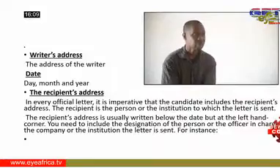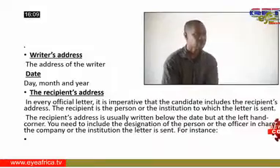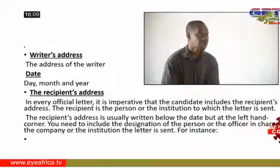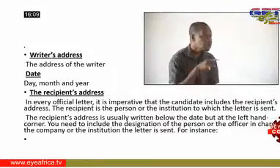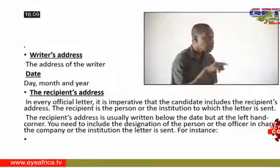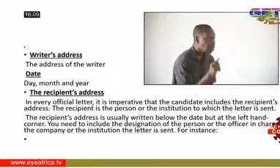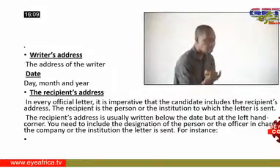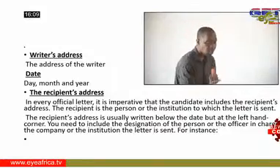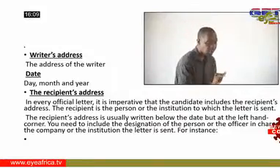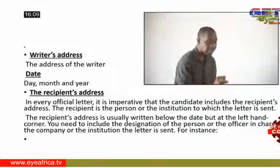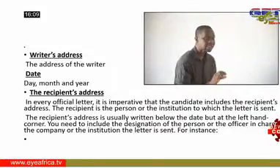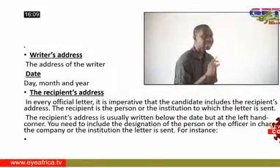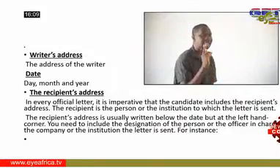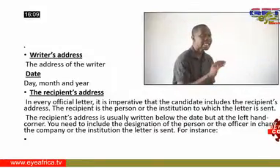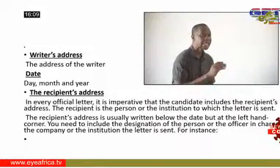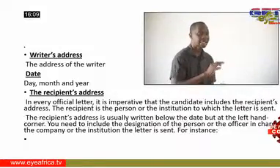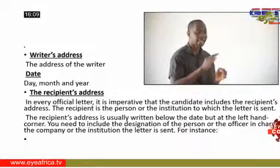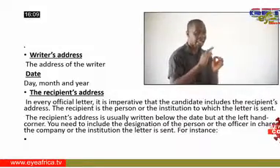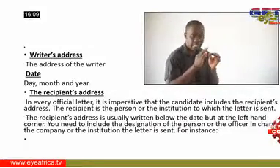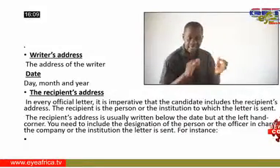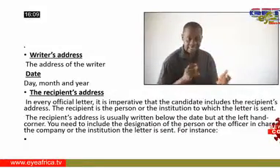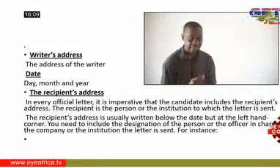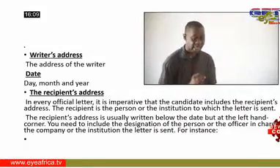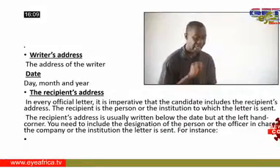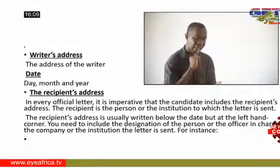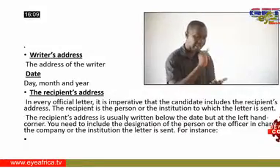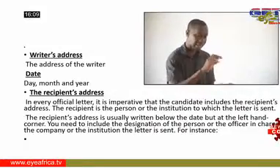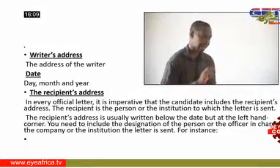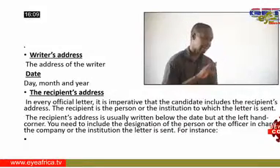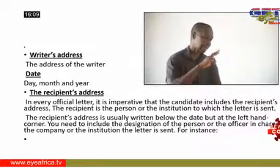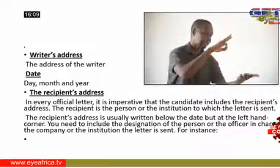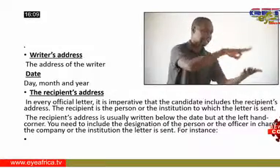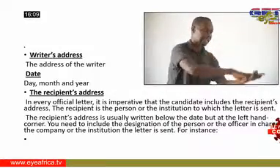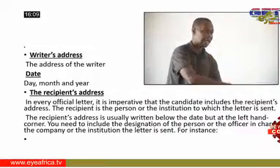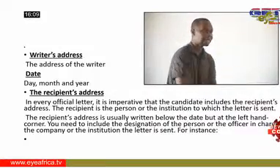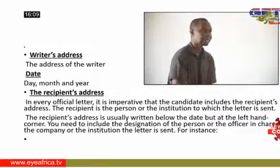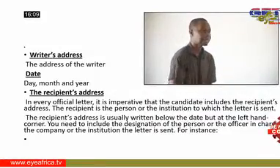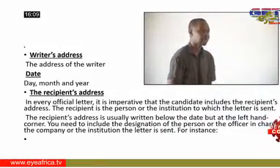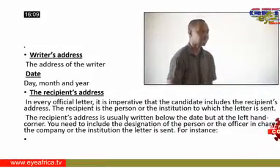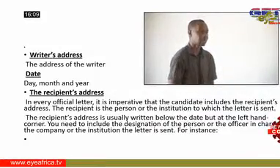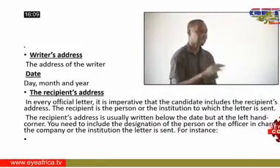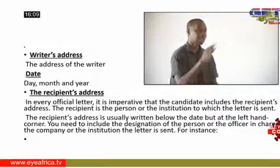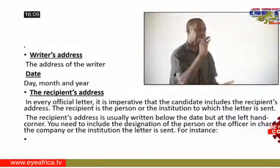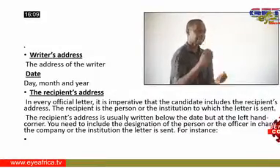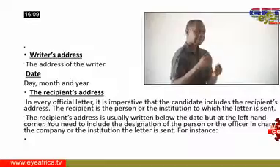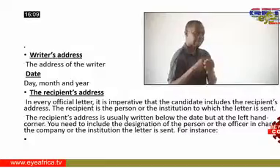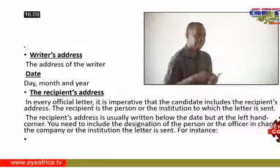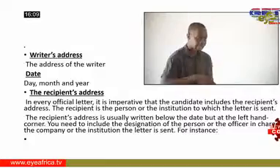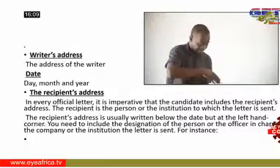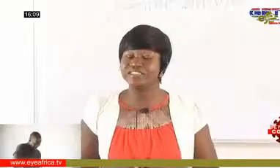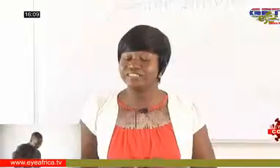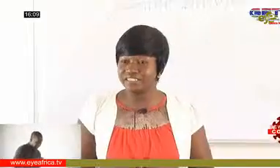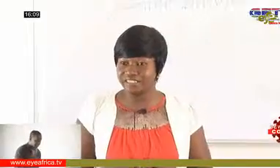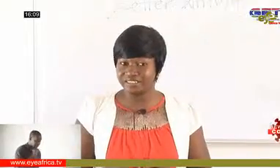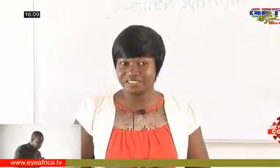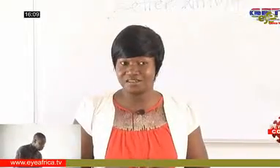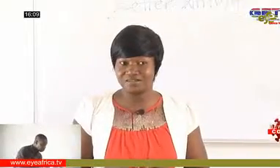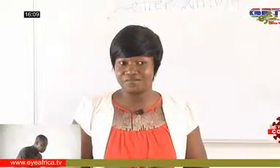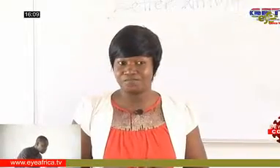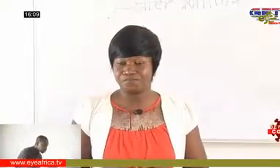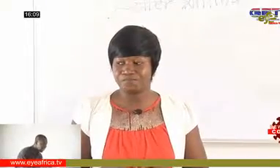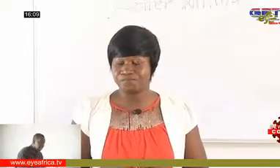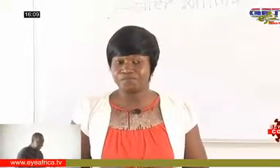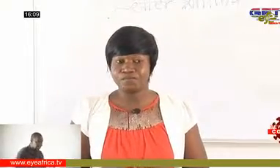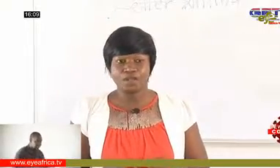to which the letter is sent. The recipient address is usually written below the date,